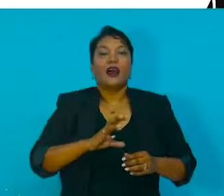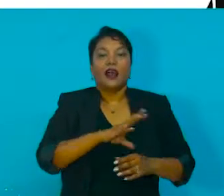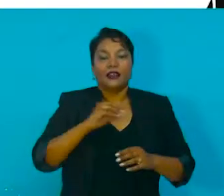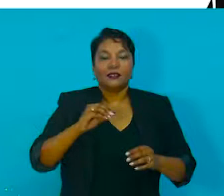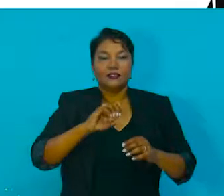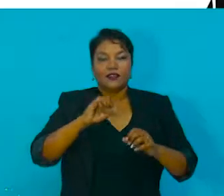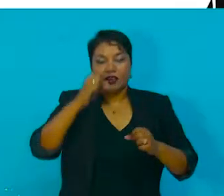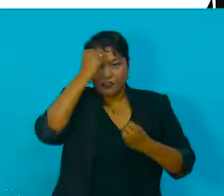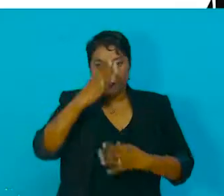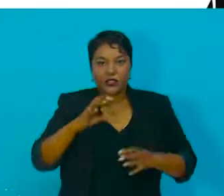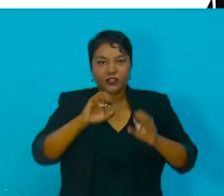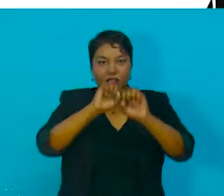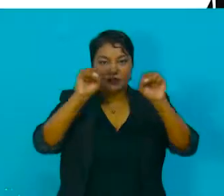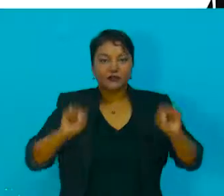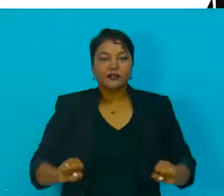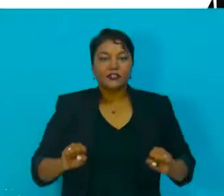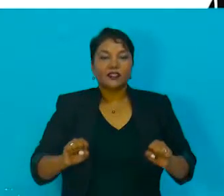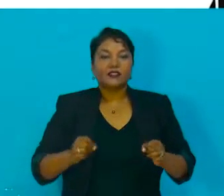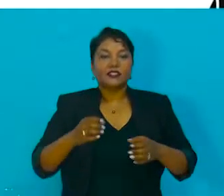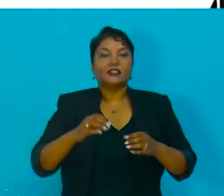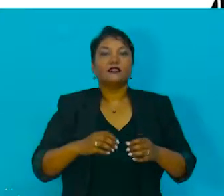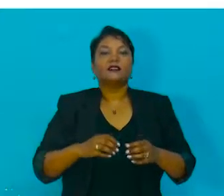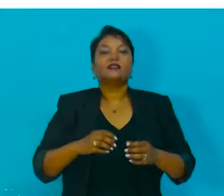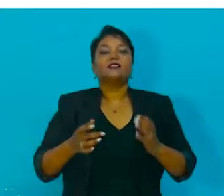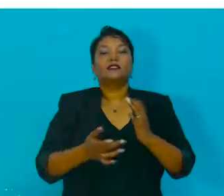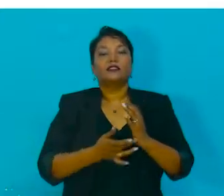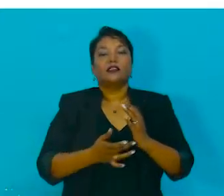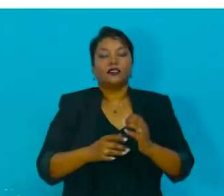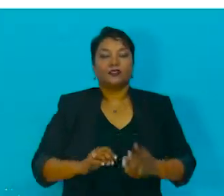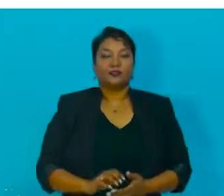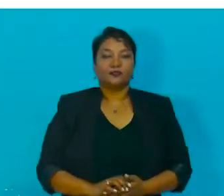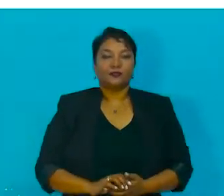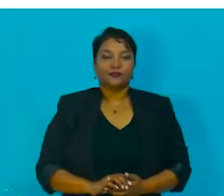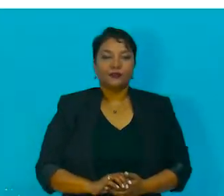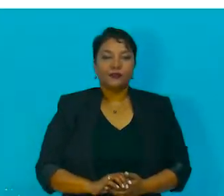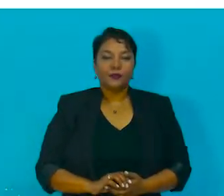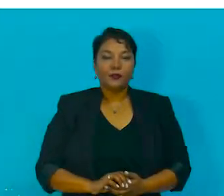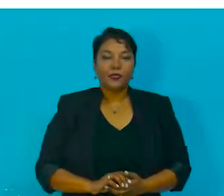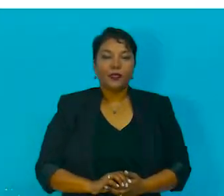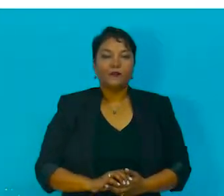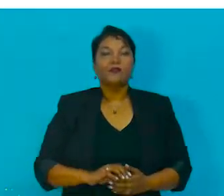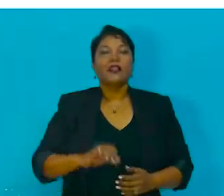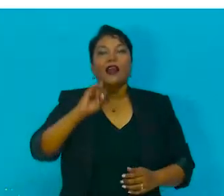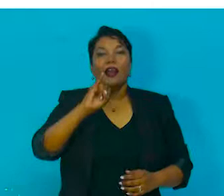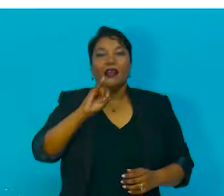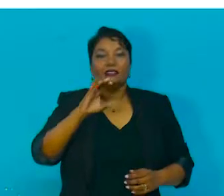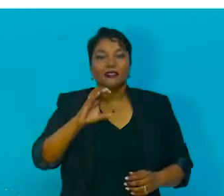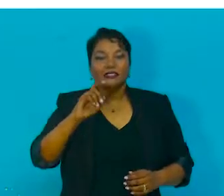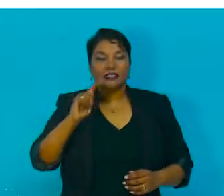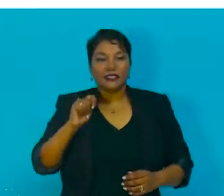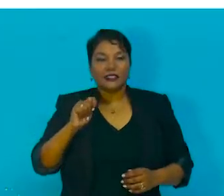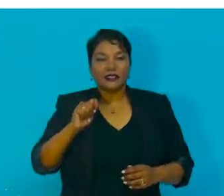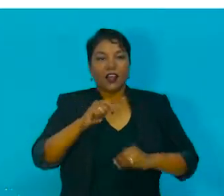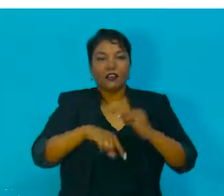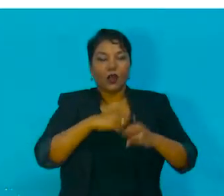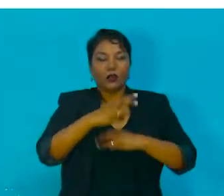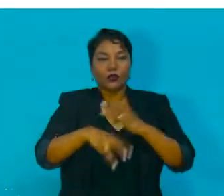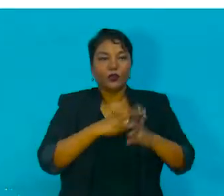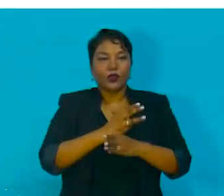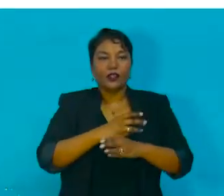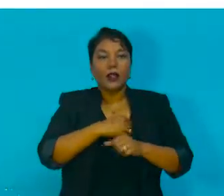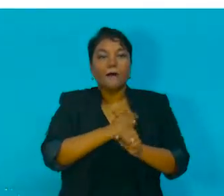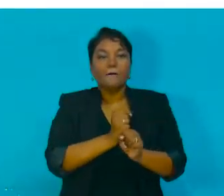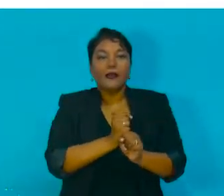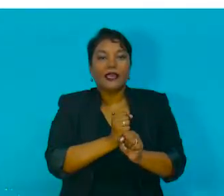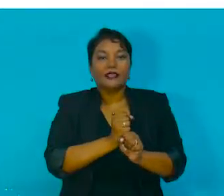programming, and information systems technologies. ICTs are accountable for 2 to 4% worldwide of carbon emission